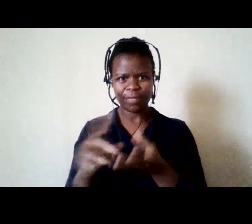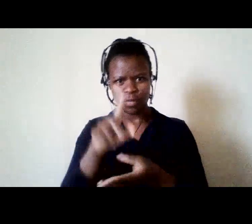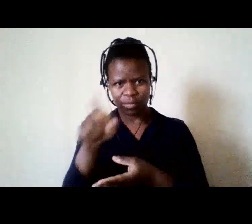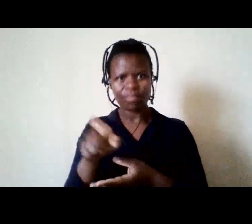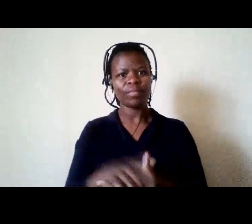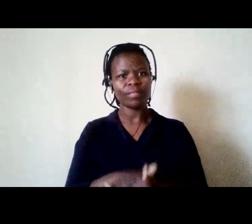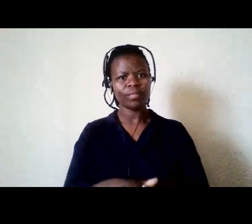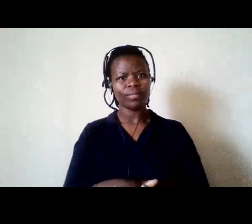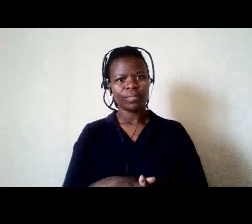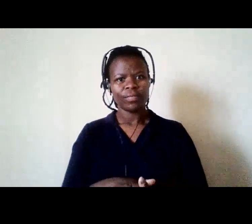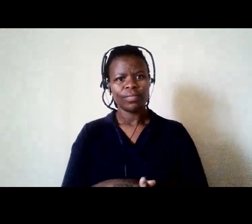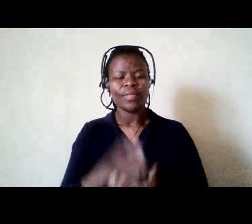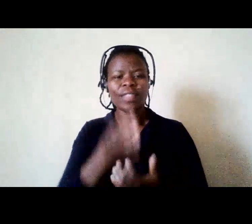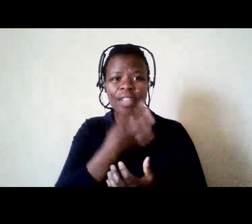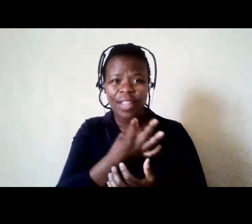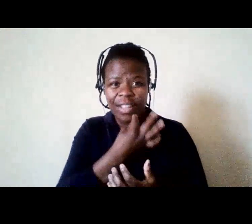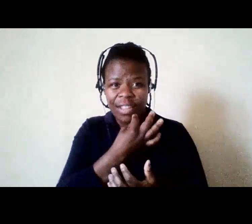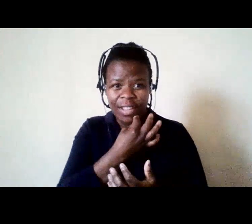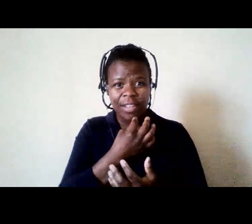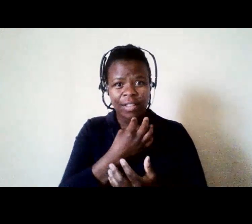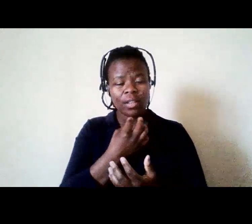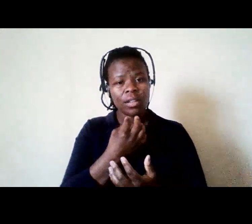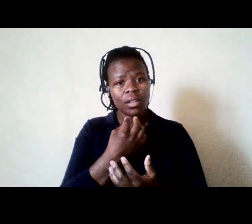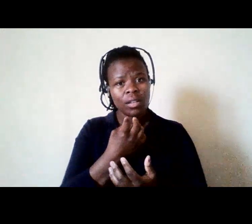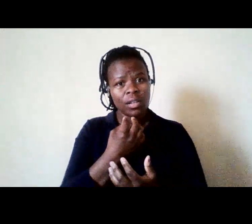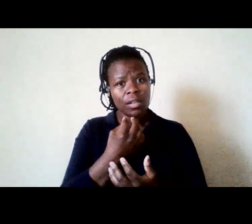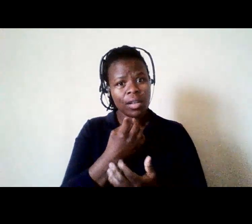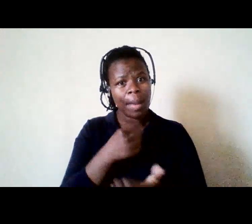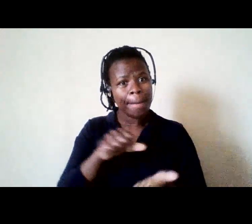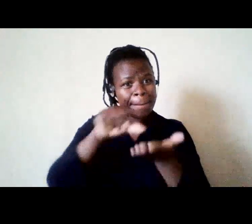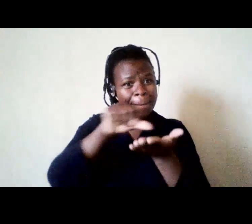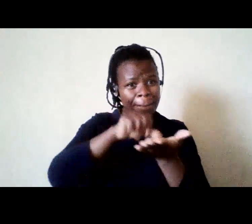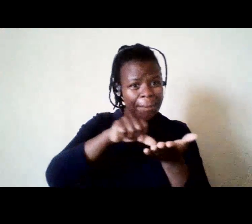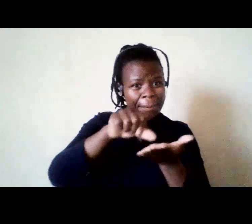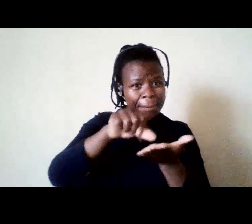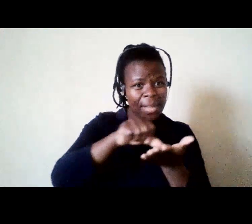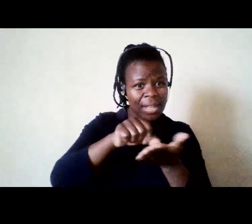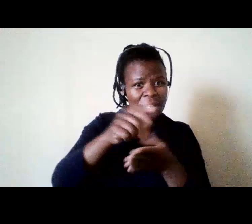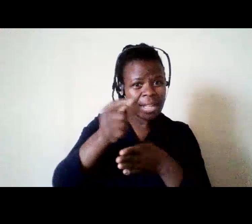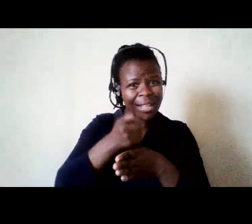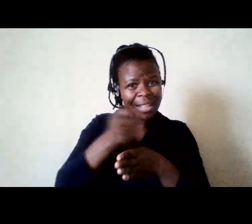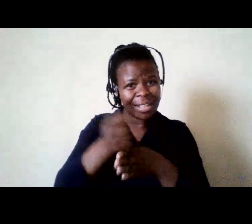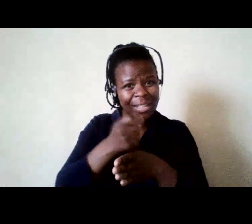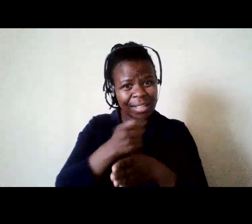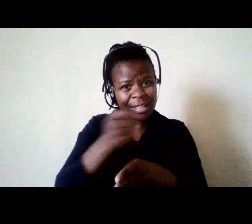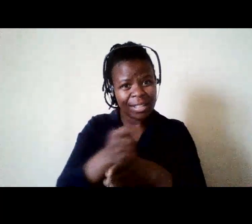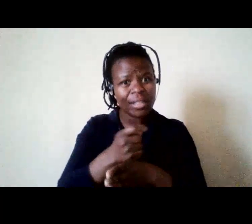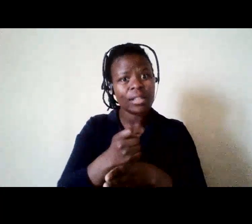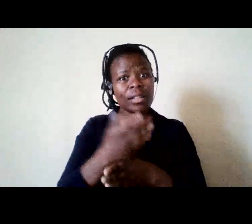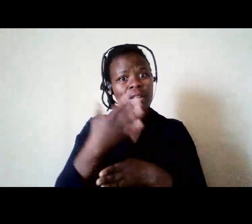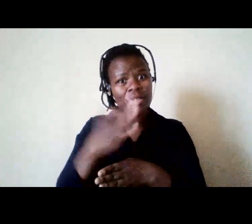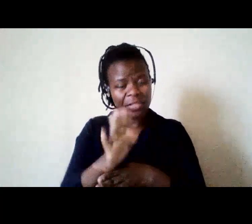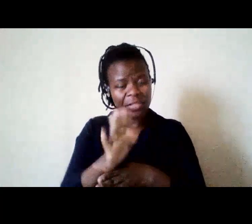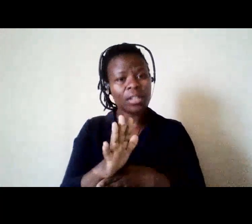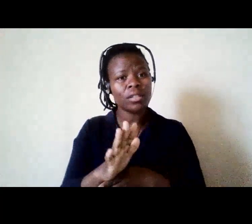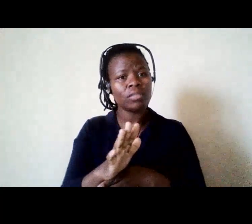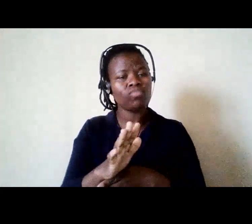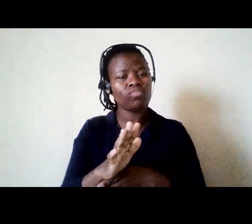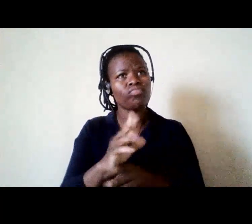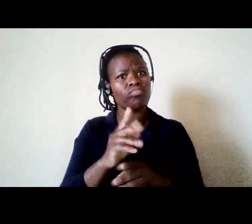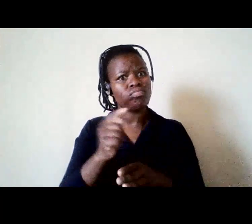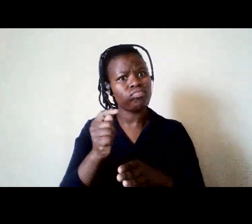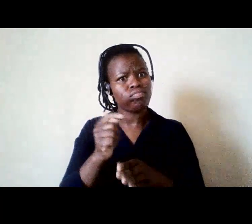at any point in your medical training thought about inclusion of someone who's blind? He said, no. I said, so if you